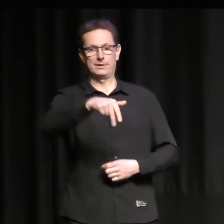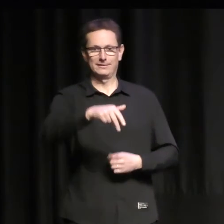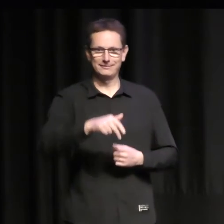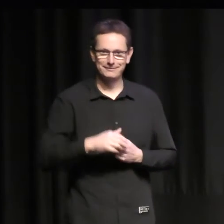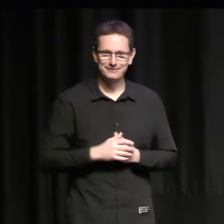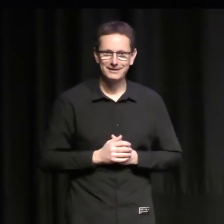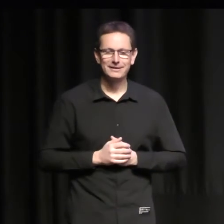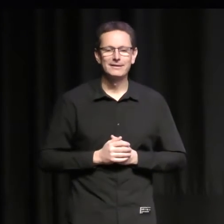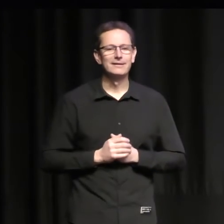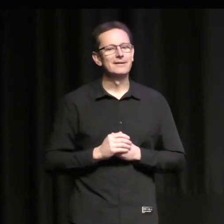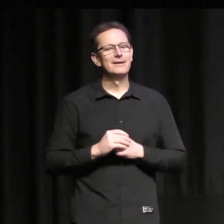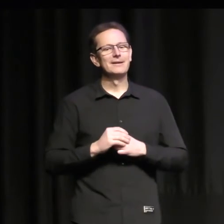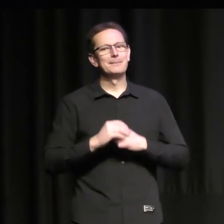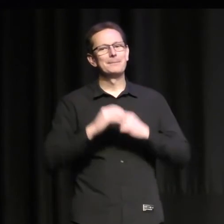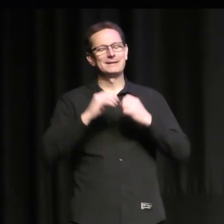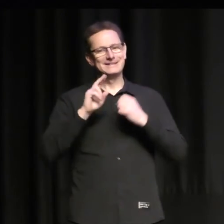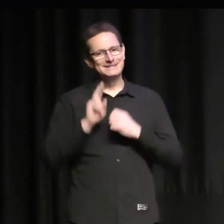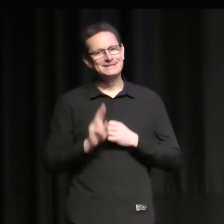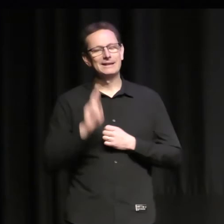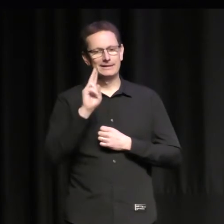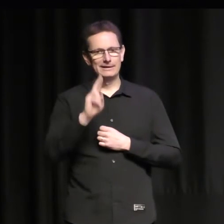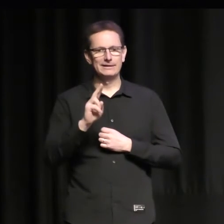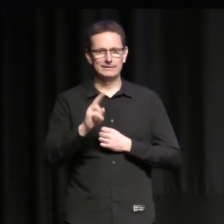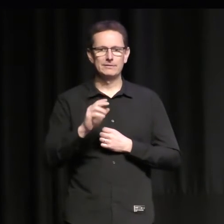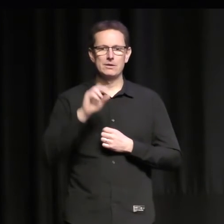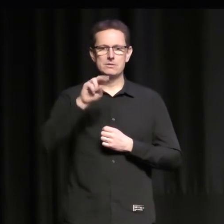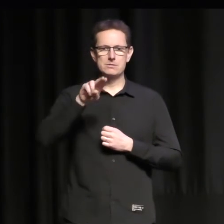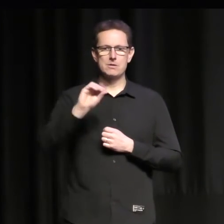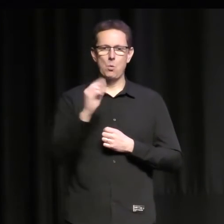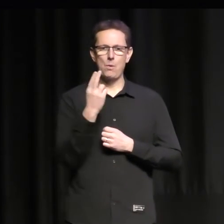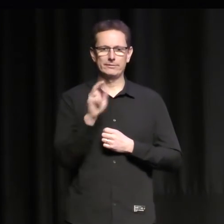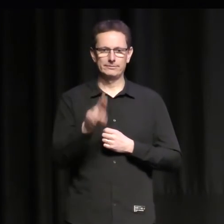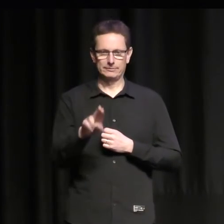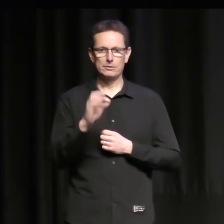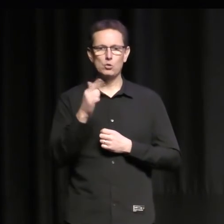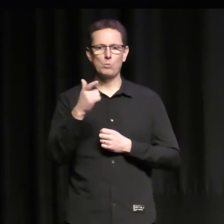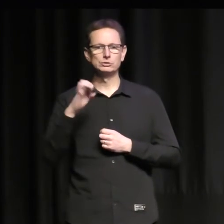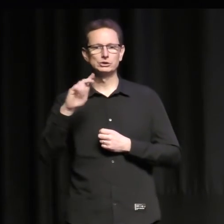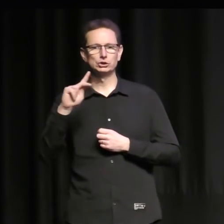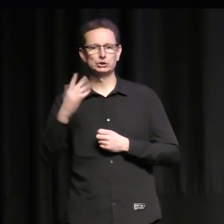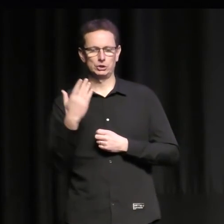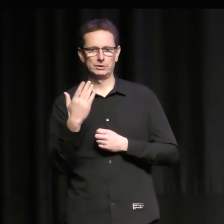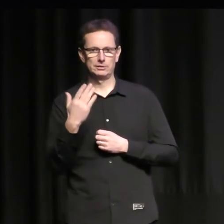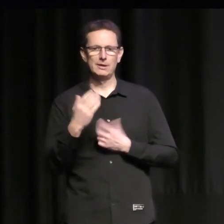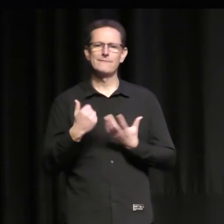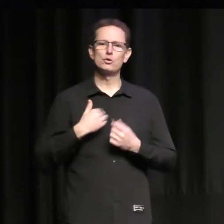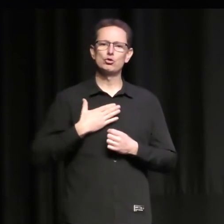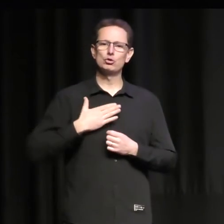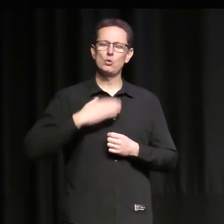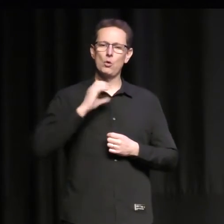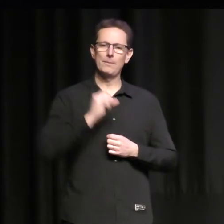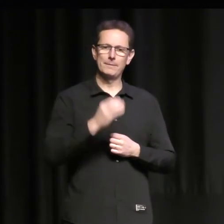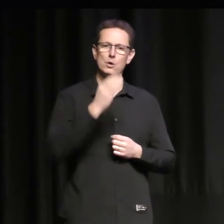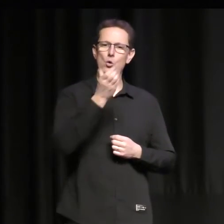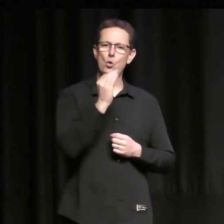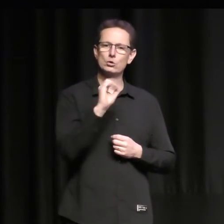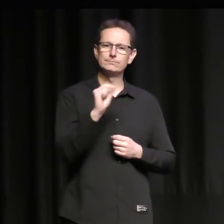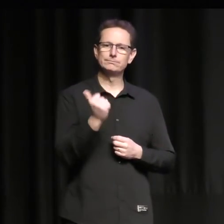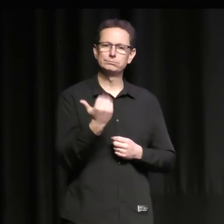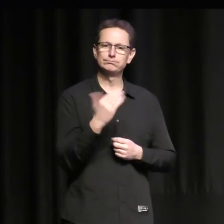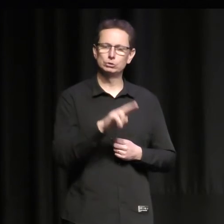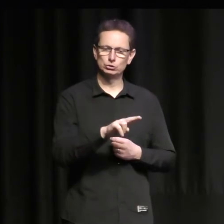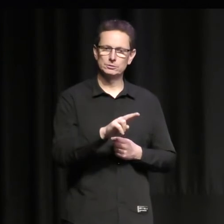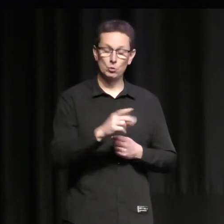And basically, I was asked by Noam Chomsky what I thought of Jeremy Corbyn. I said, I'm